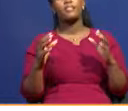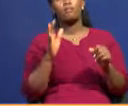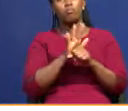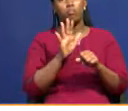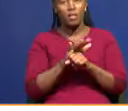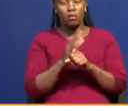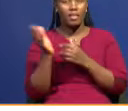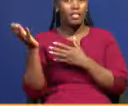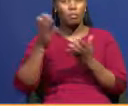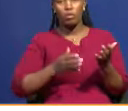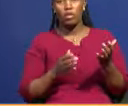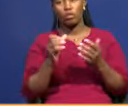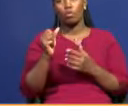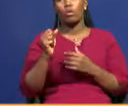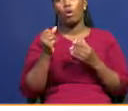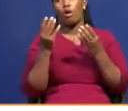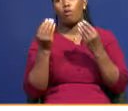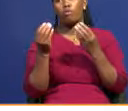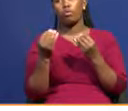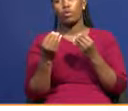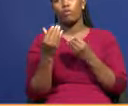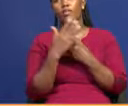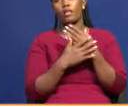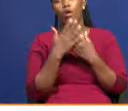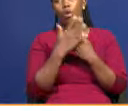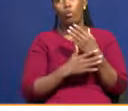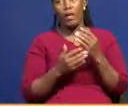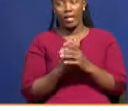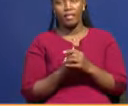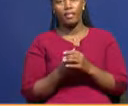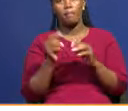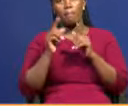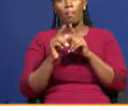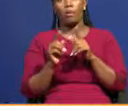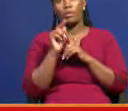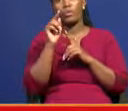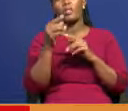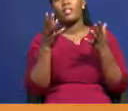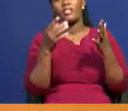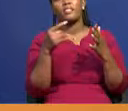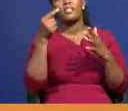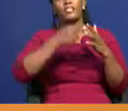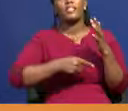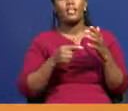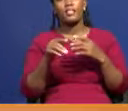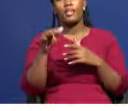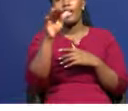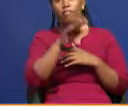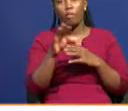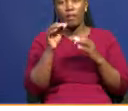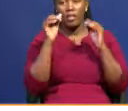of software. Okay. Because it's not a traditionally taxed